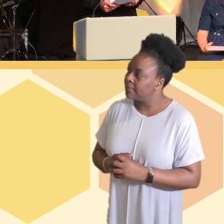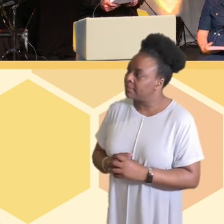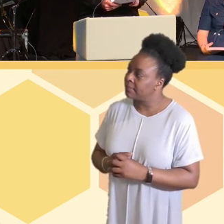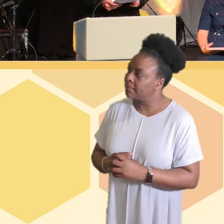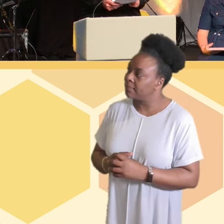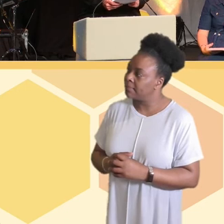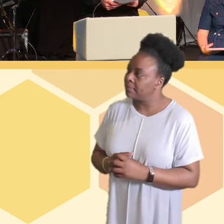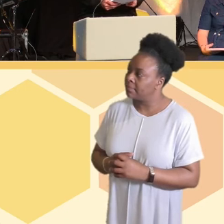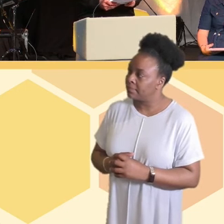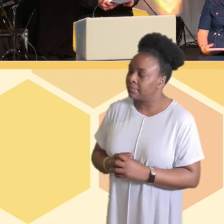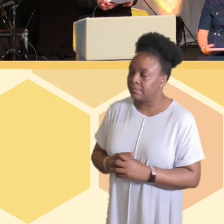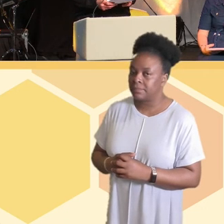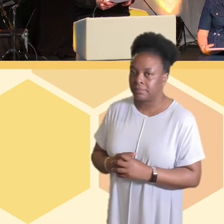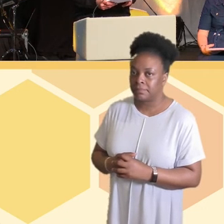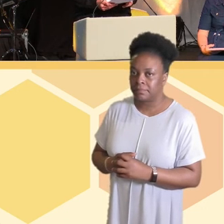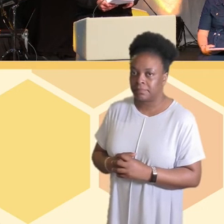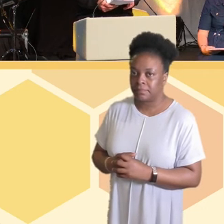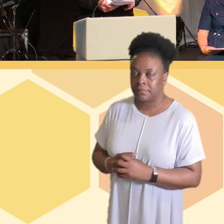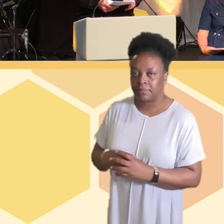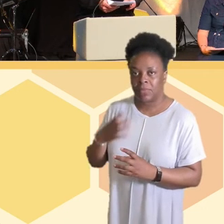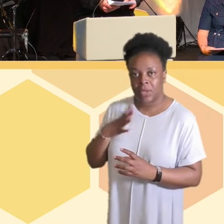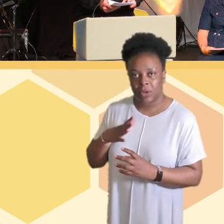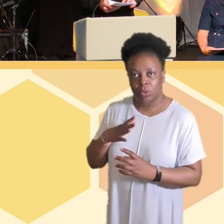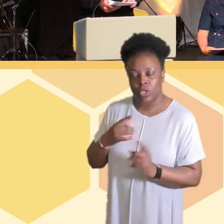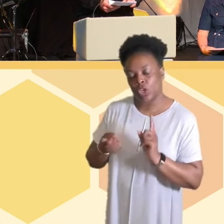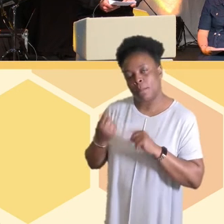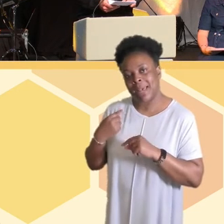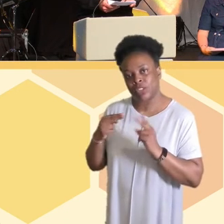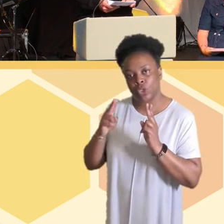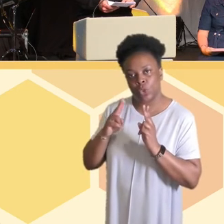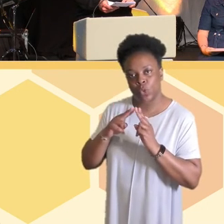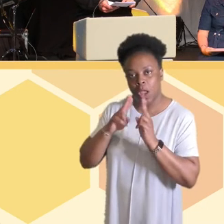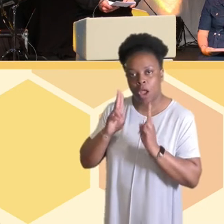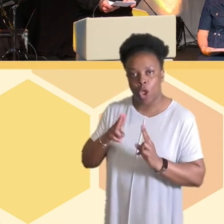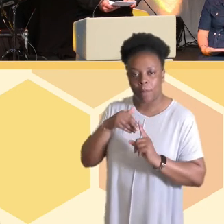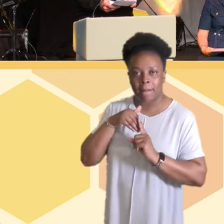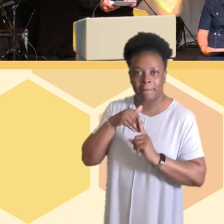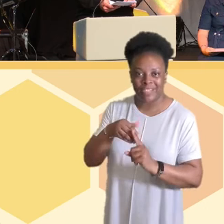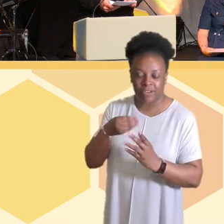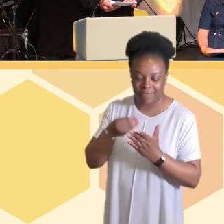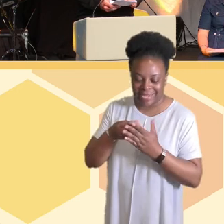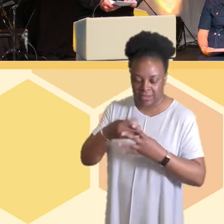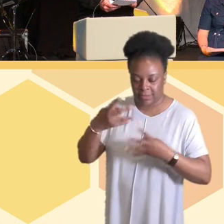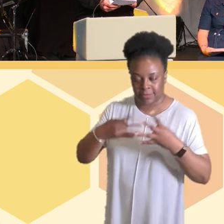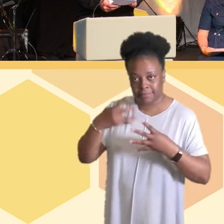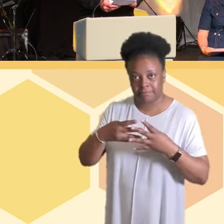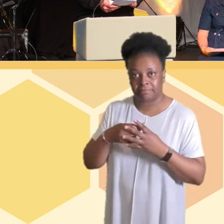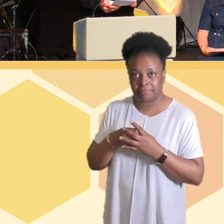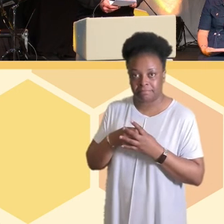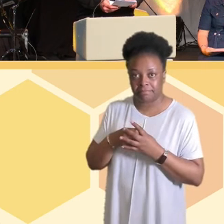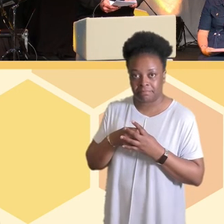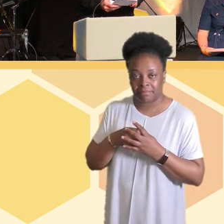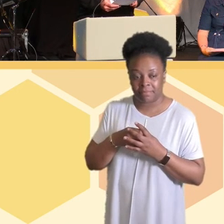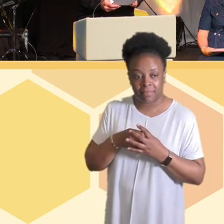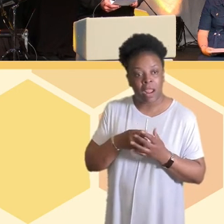I want to finish by going back to the home mission appeal figures. We continue to see a small but steady decline in giving year on